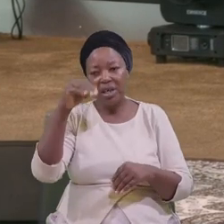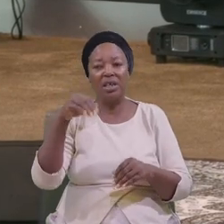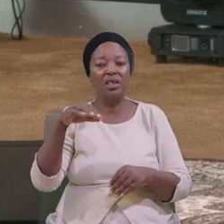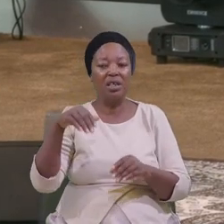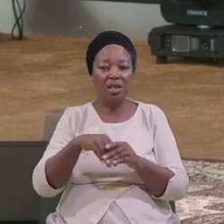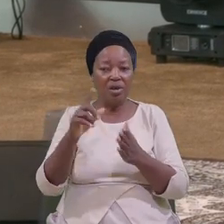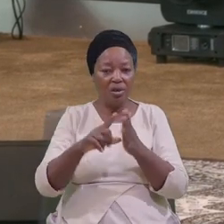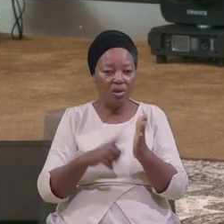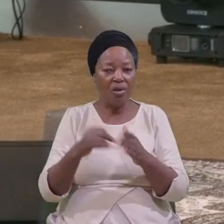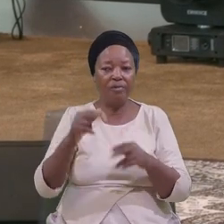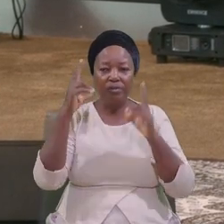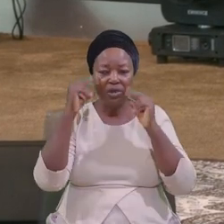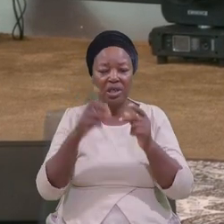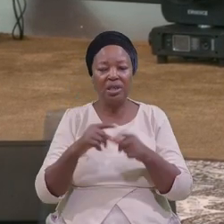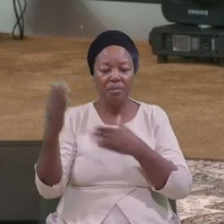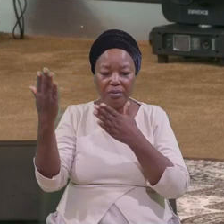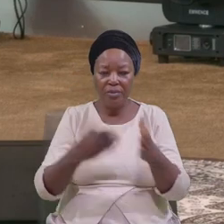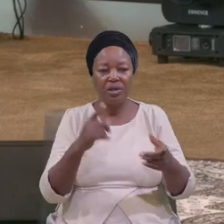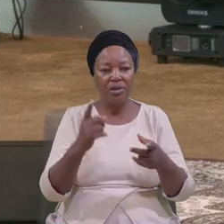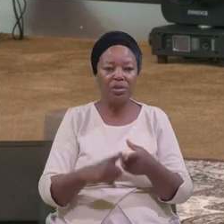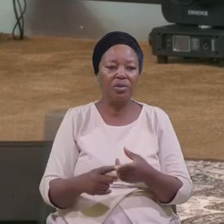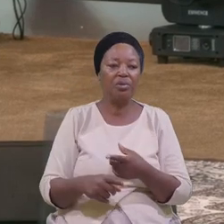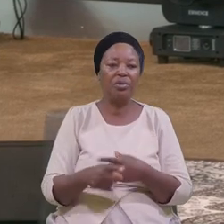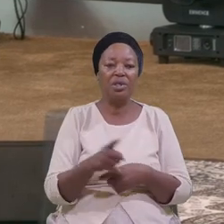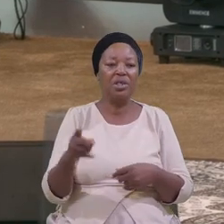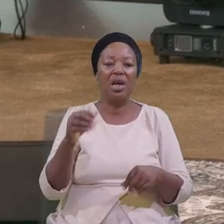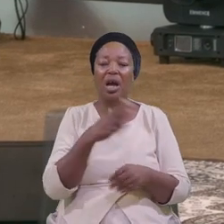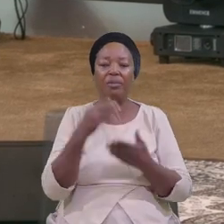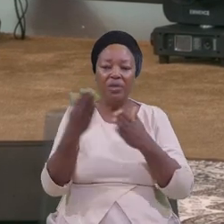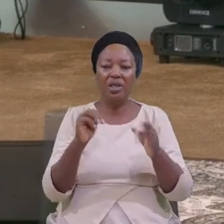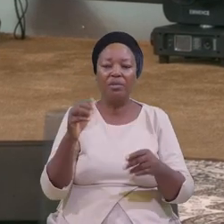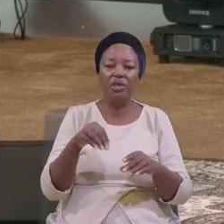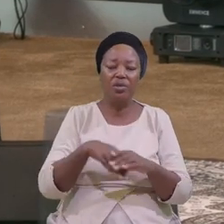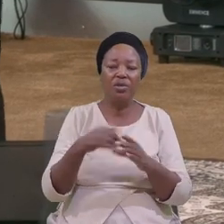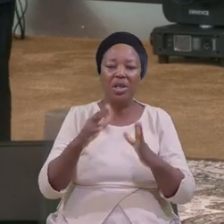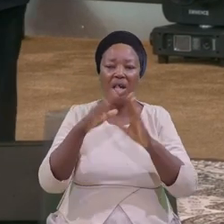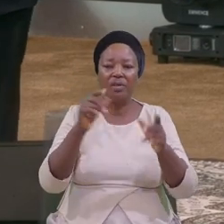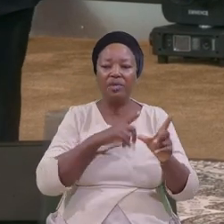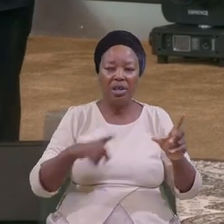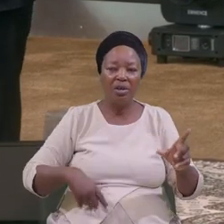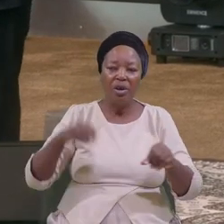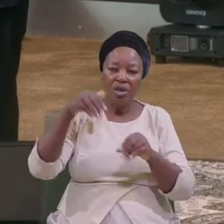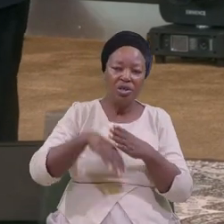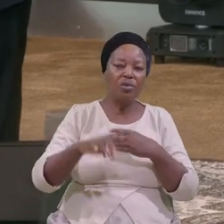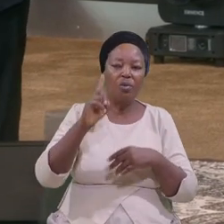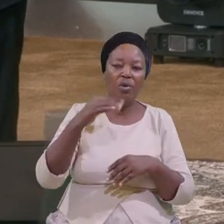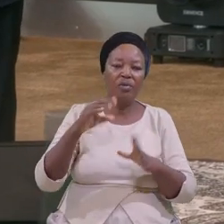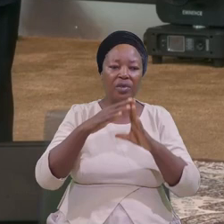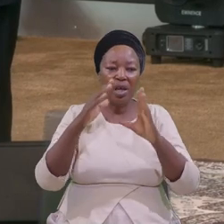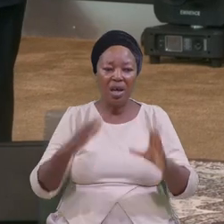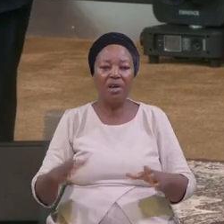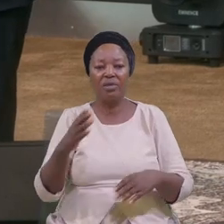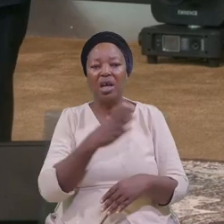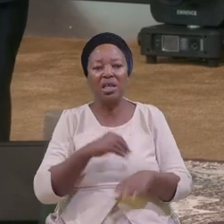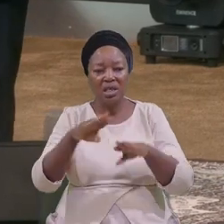bring them into the house of the Lord, into one of the chambers, and give